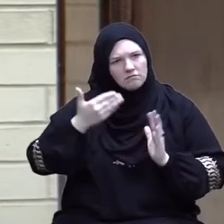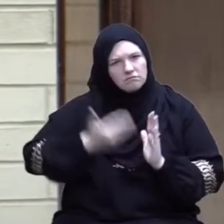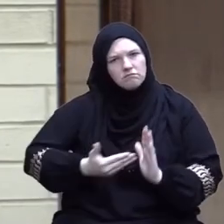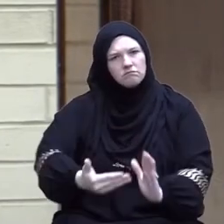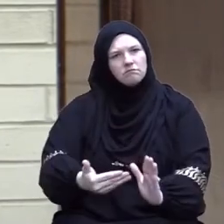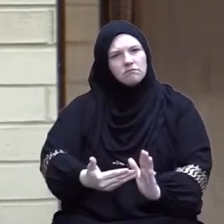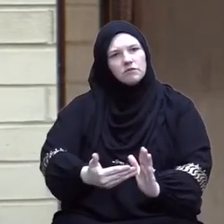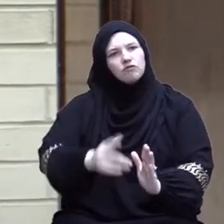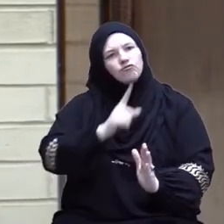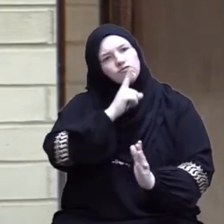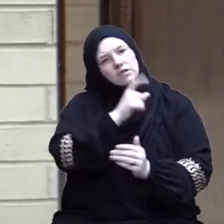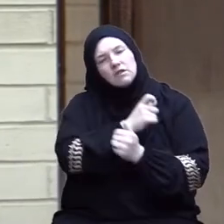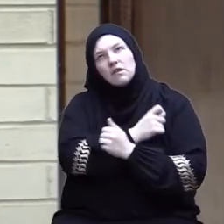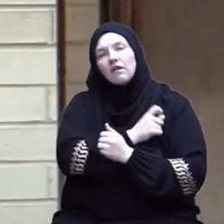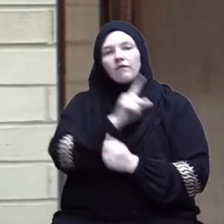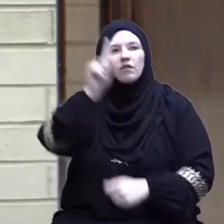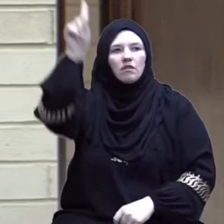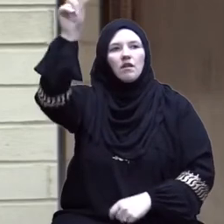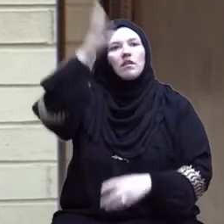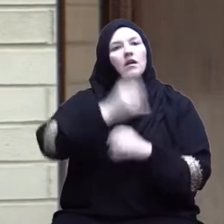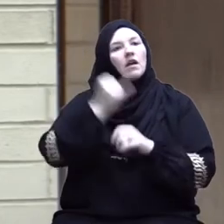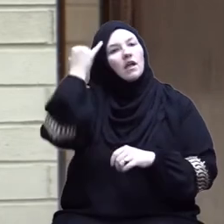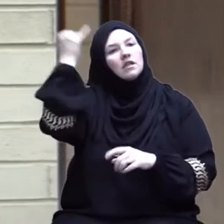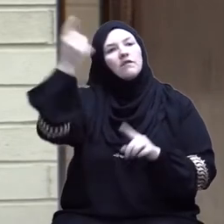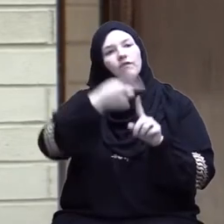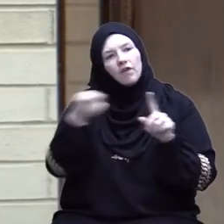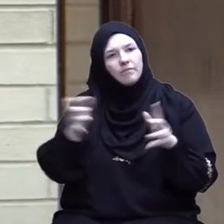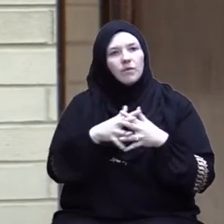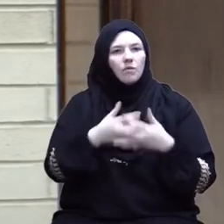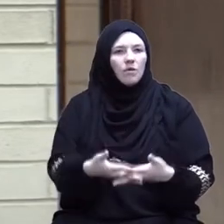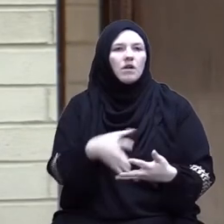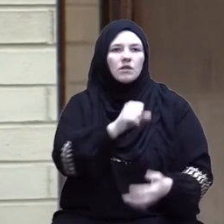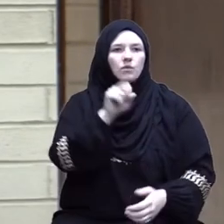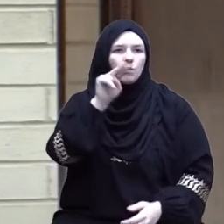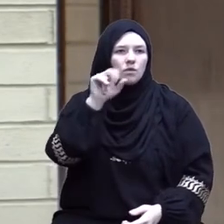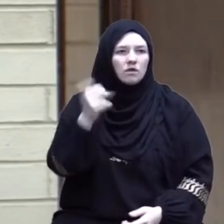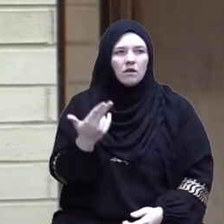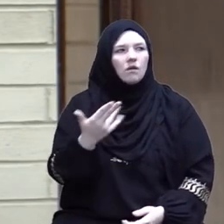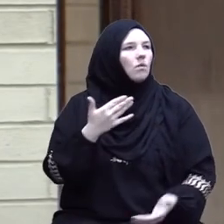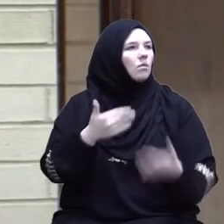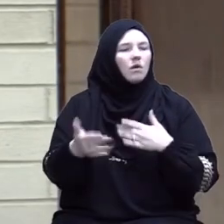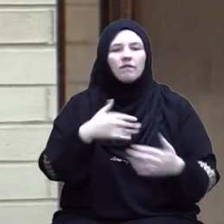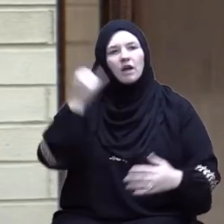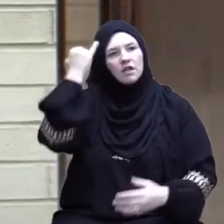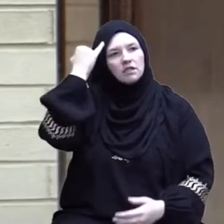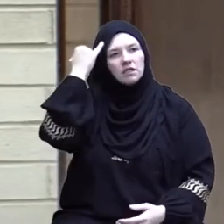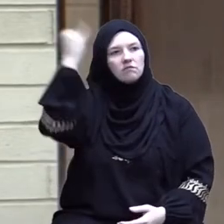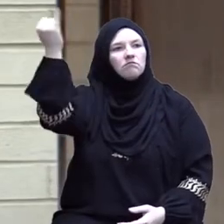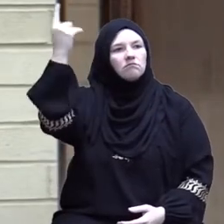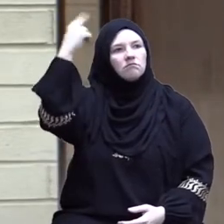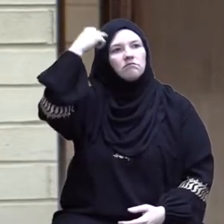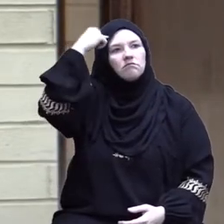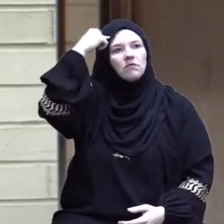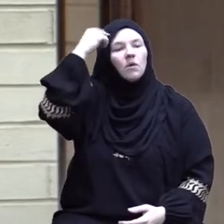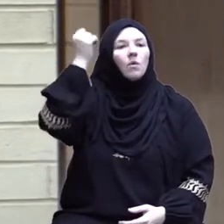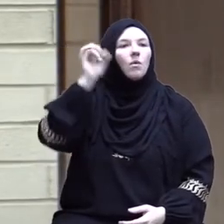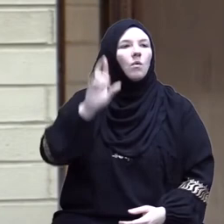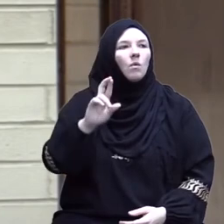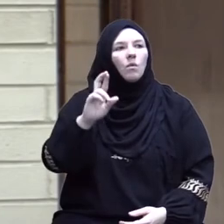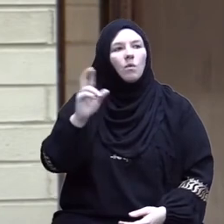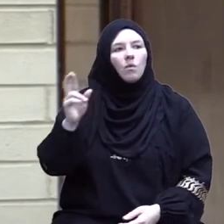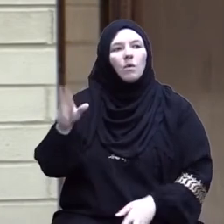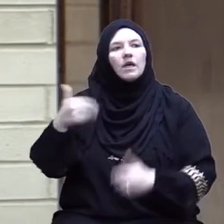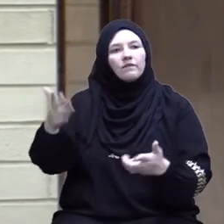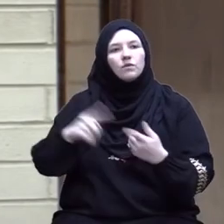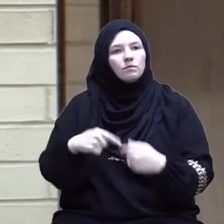get their ideas from the Quran and the Sunnah. So whatever idea that comes to your head or is presented to you